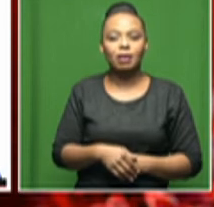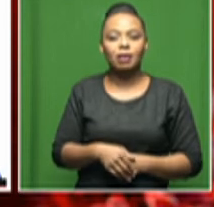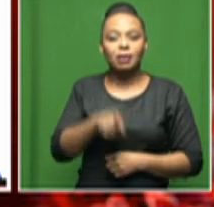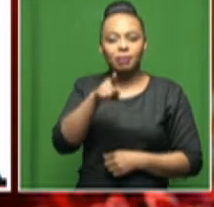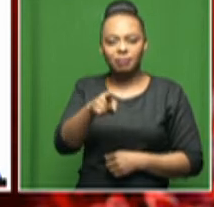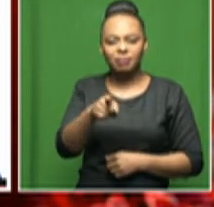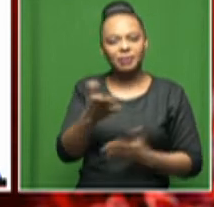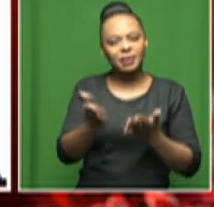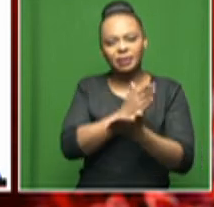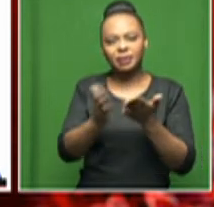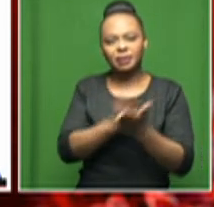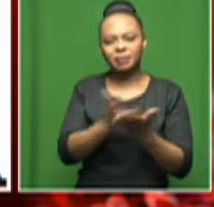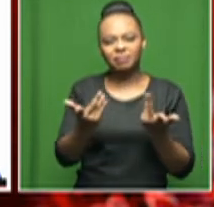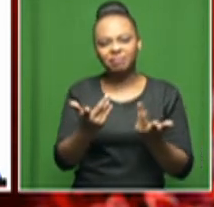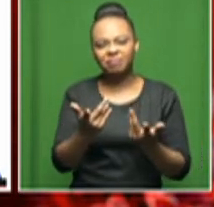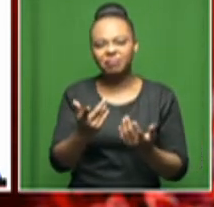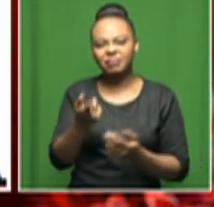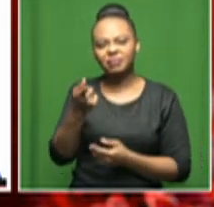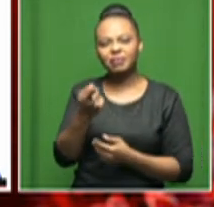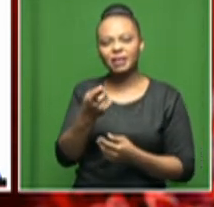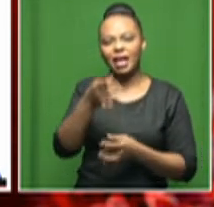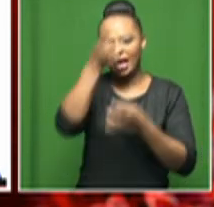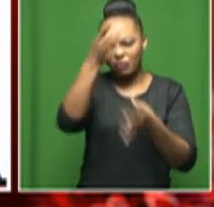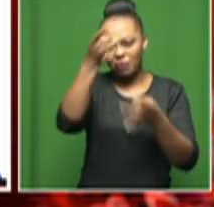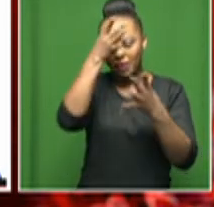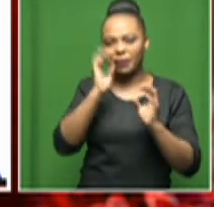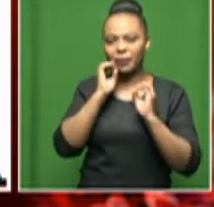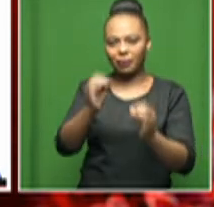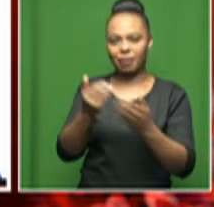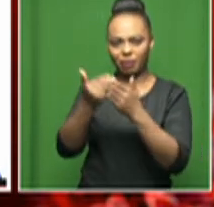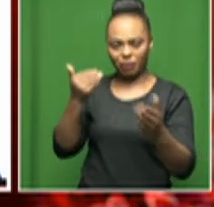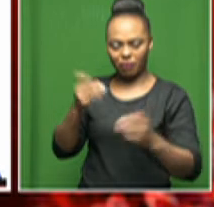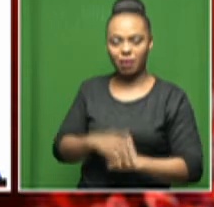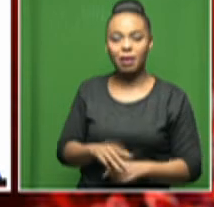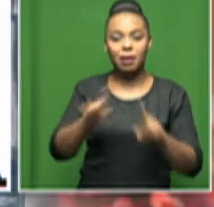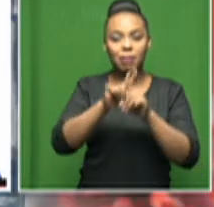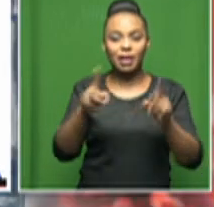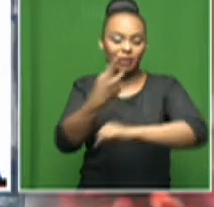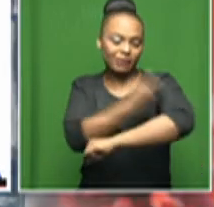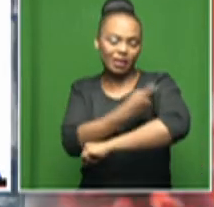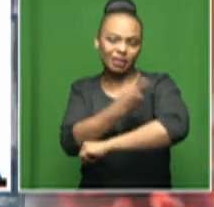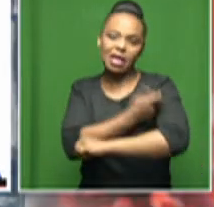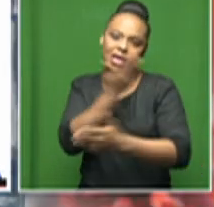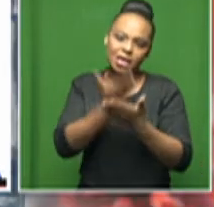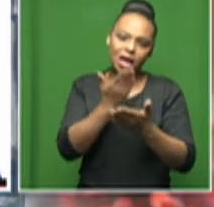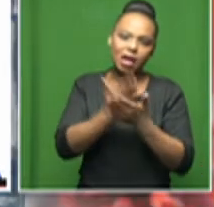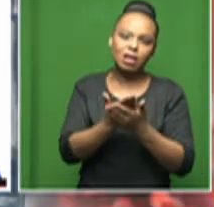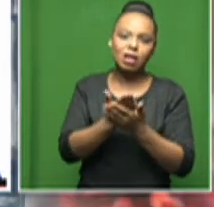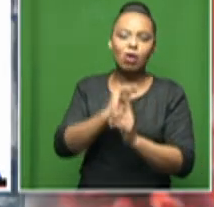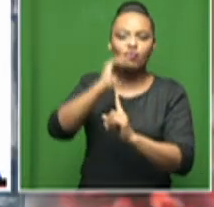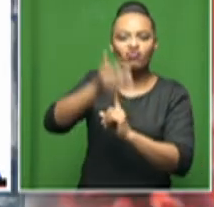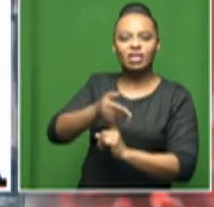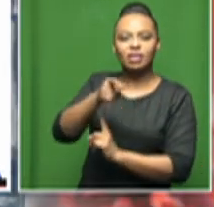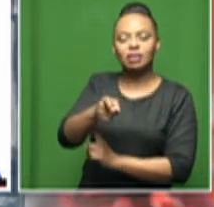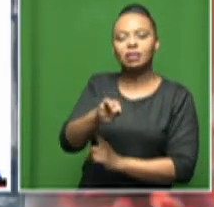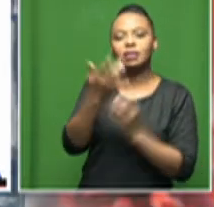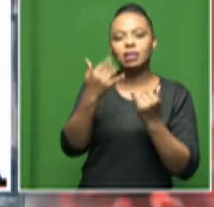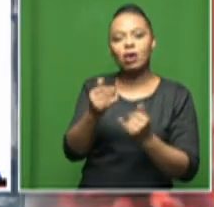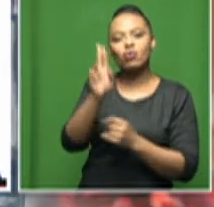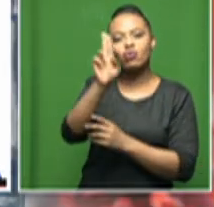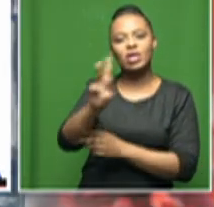optimistic, although the data weren't really available to me, that this vaccine might well protect based on the experience that was gained in the